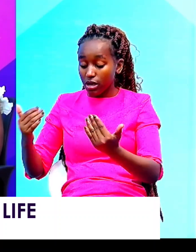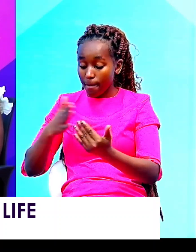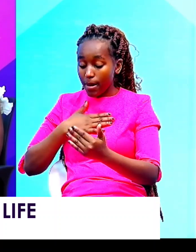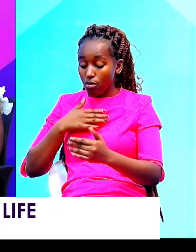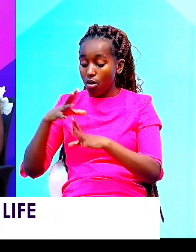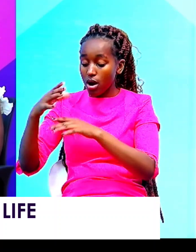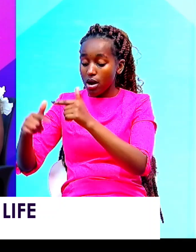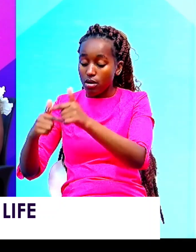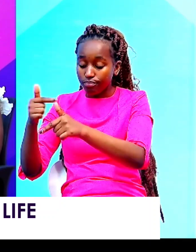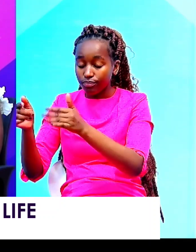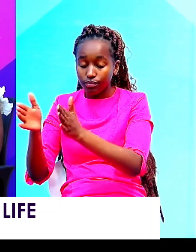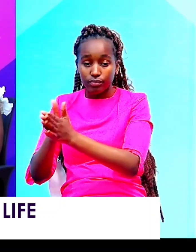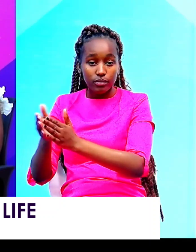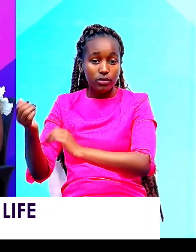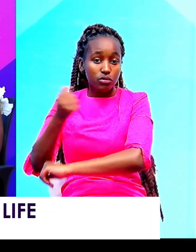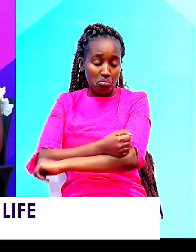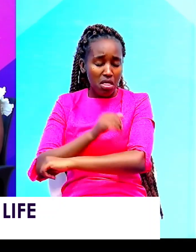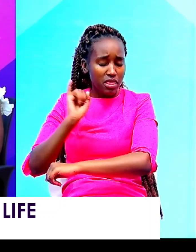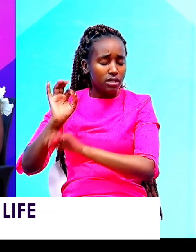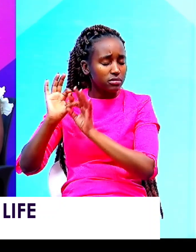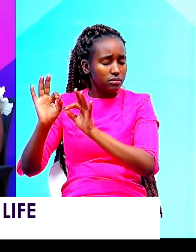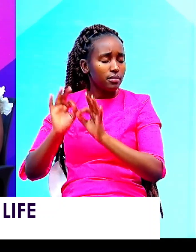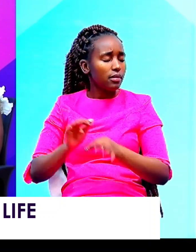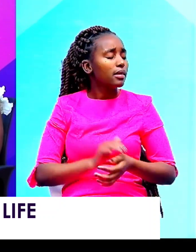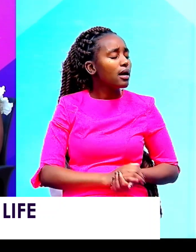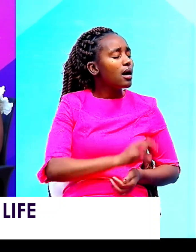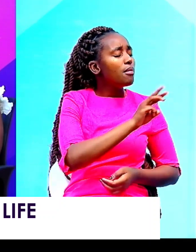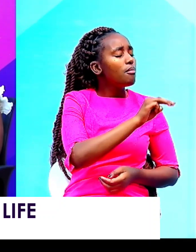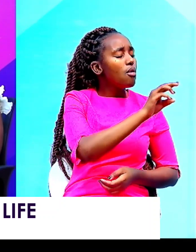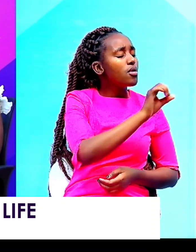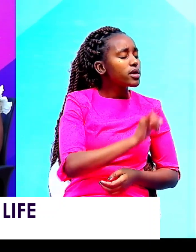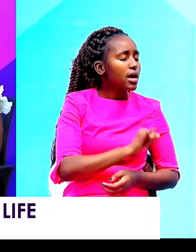in connection to too much,